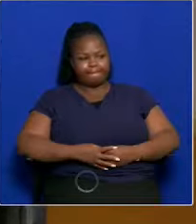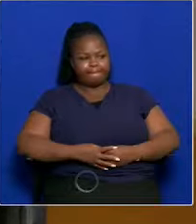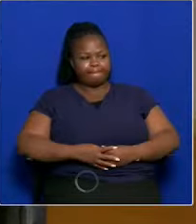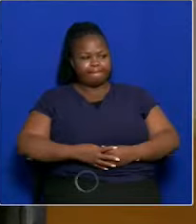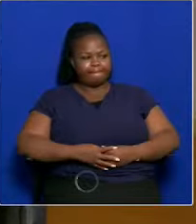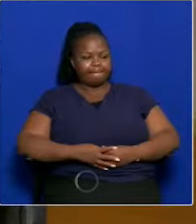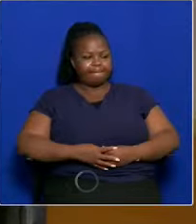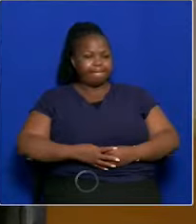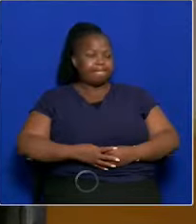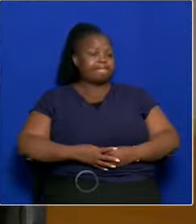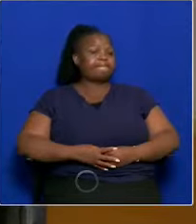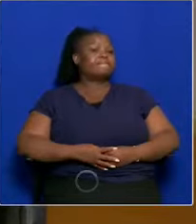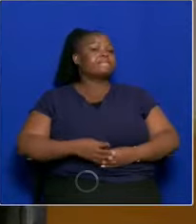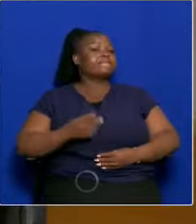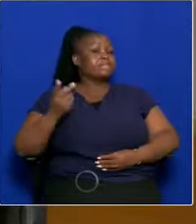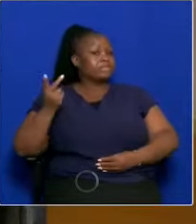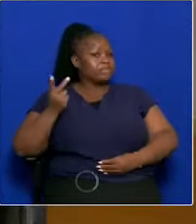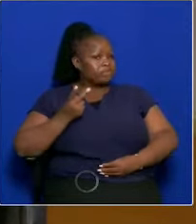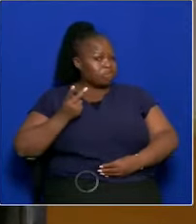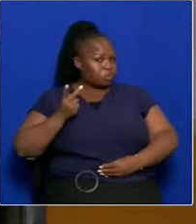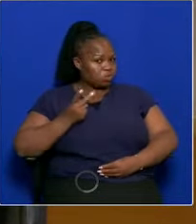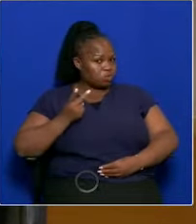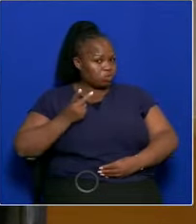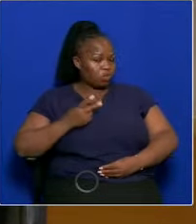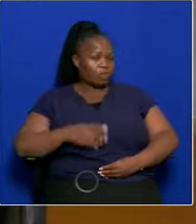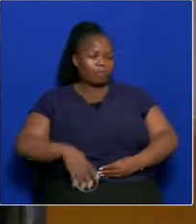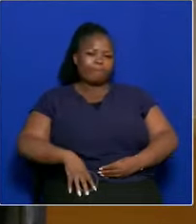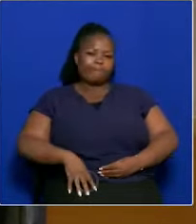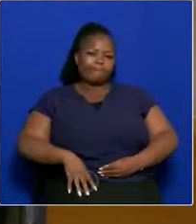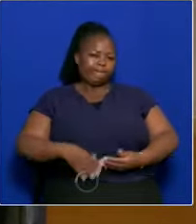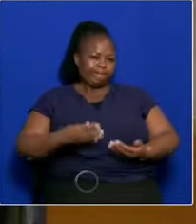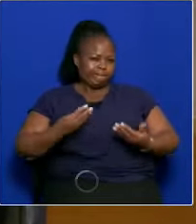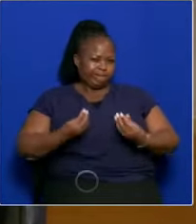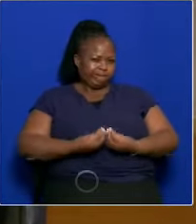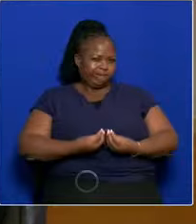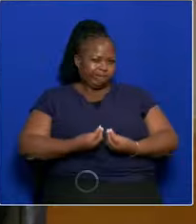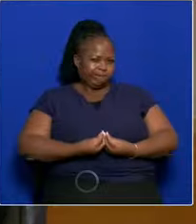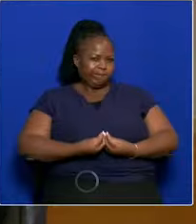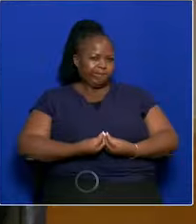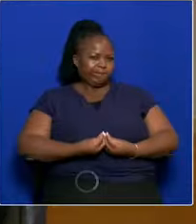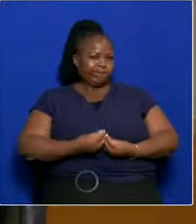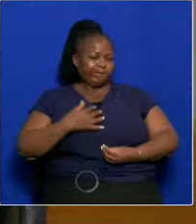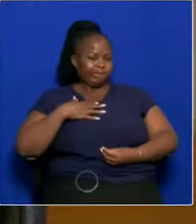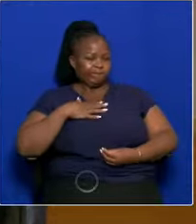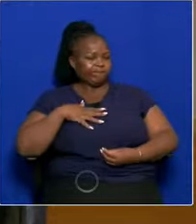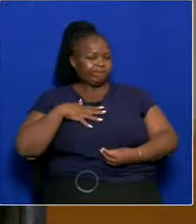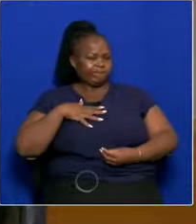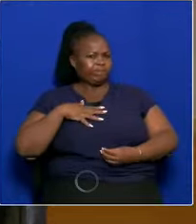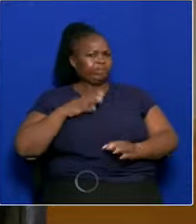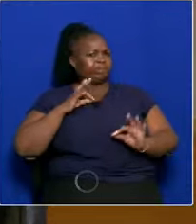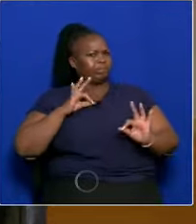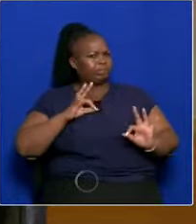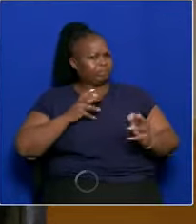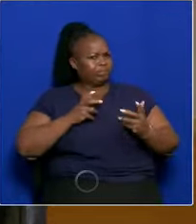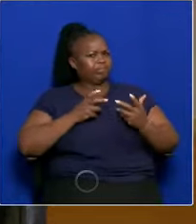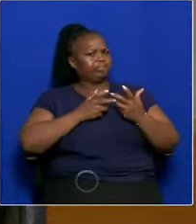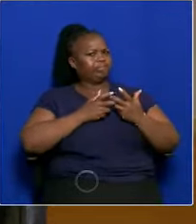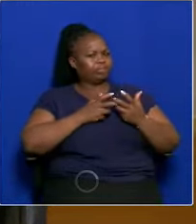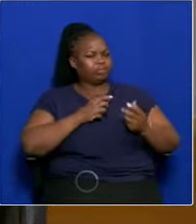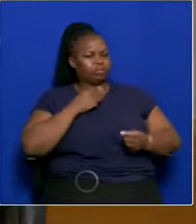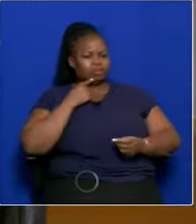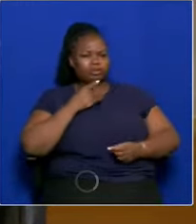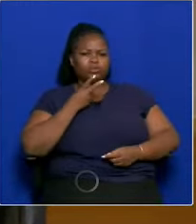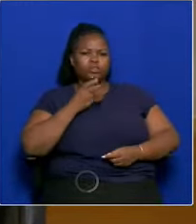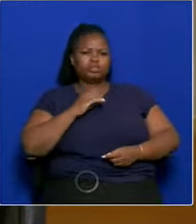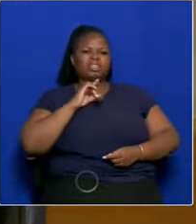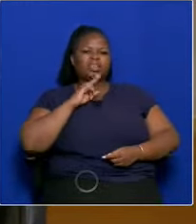And it may also be something quite convenient to say that 20,000 rand had